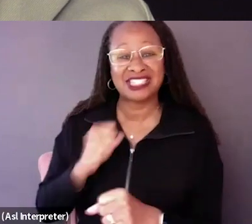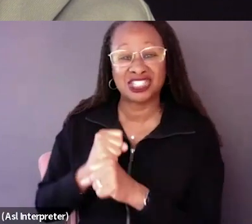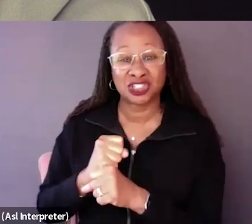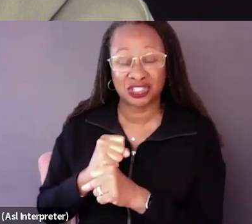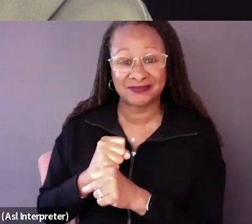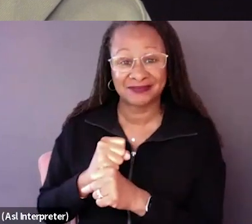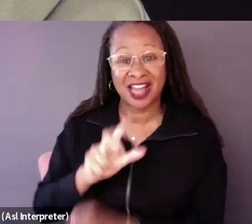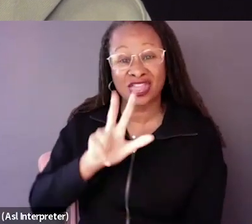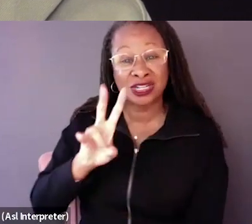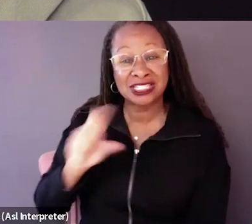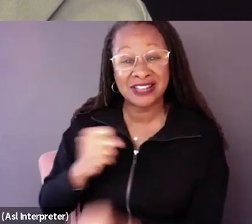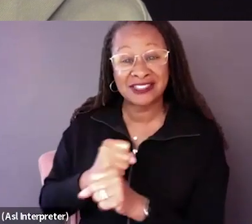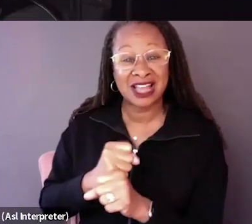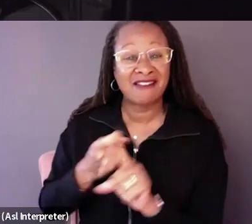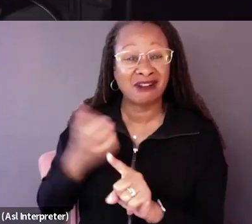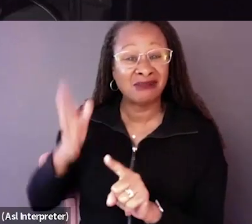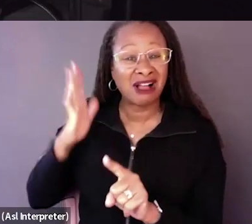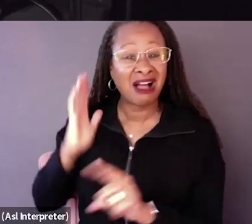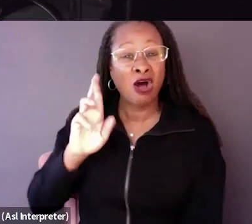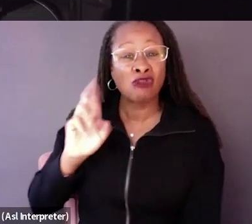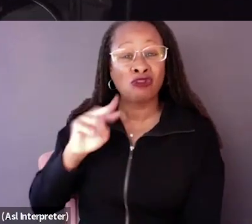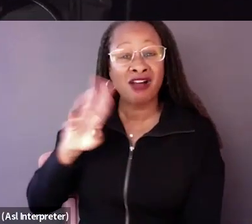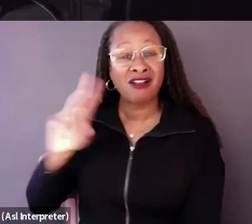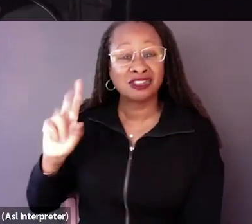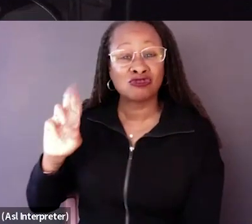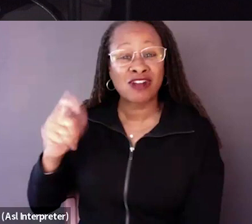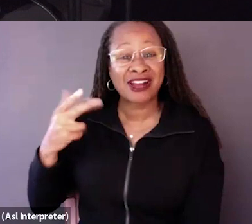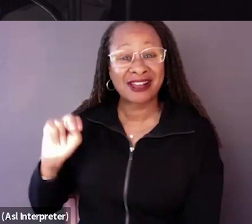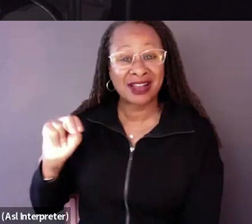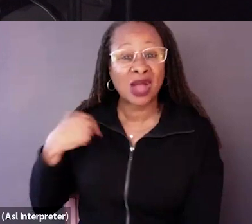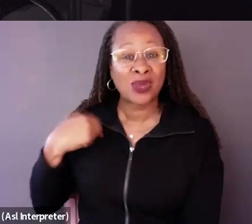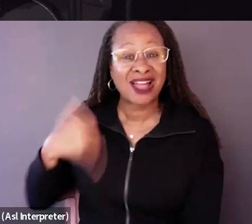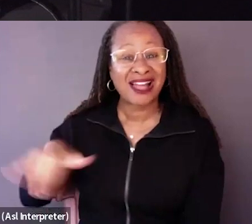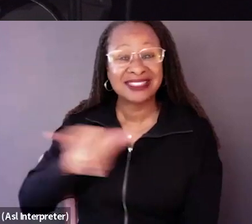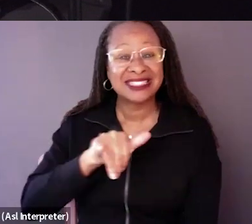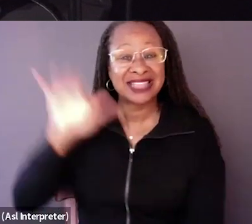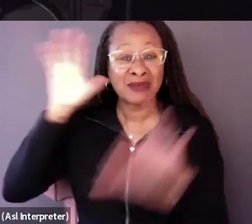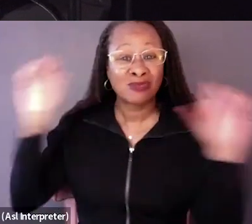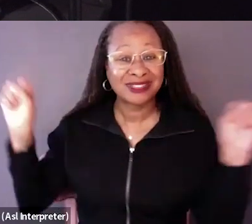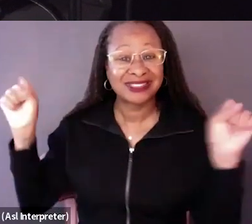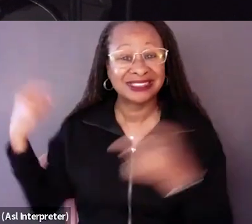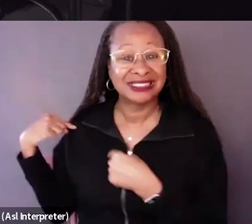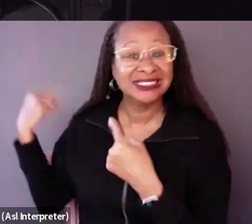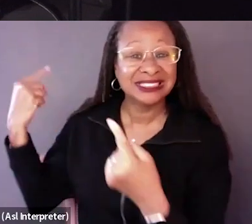37. Since Ronald Reagan, we've had the same president, you